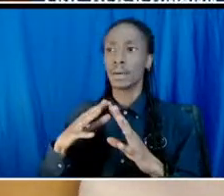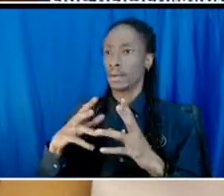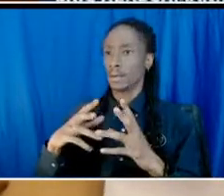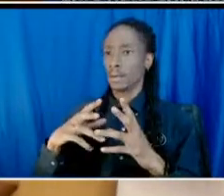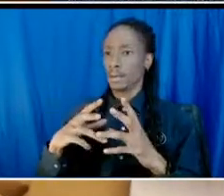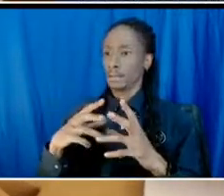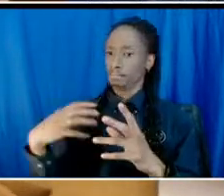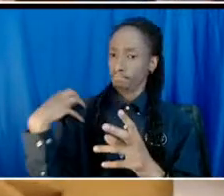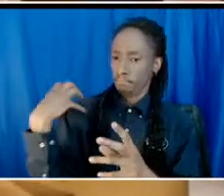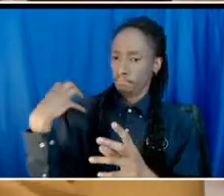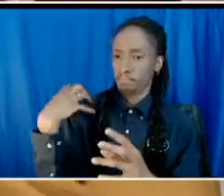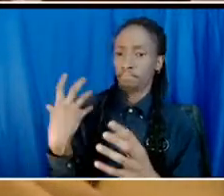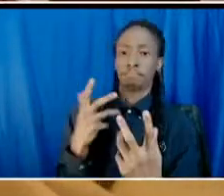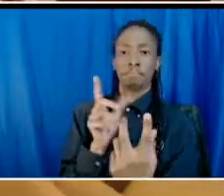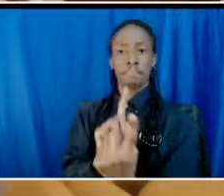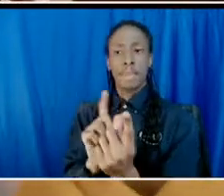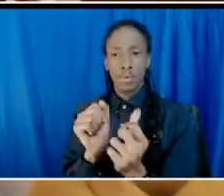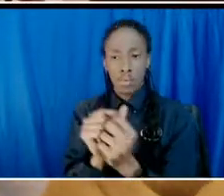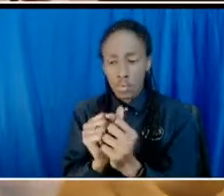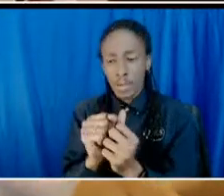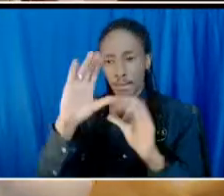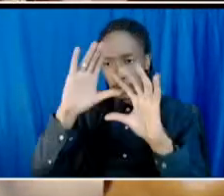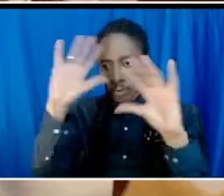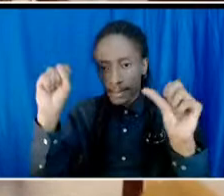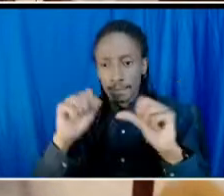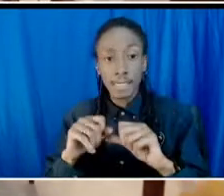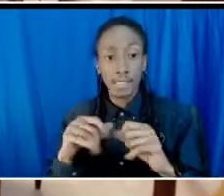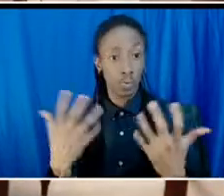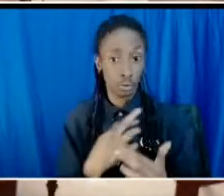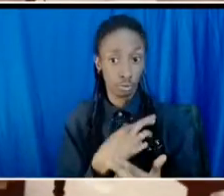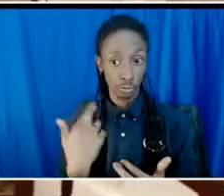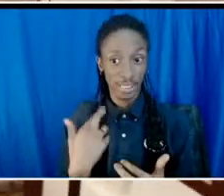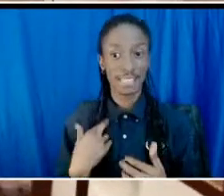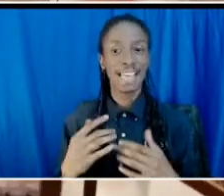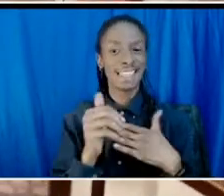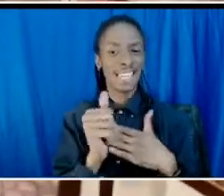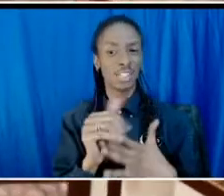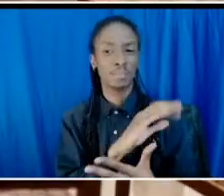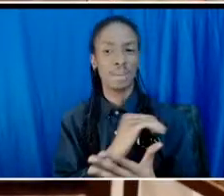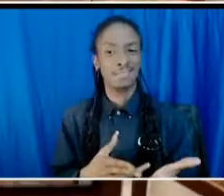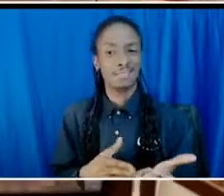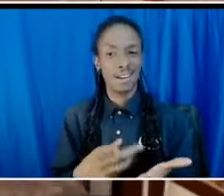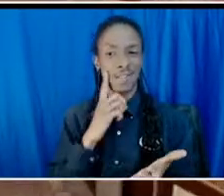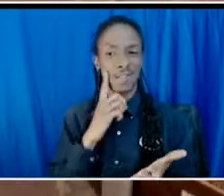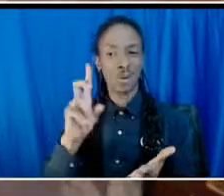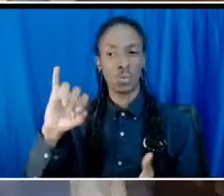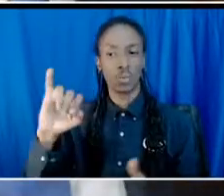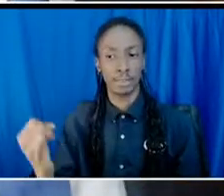At stake, the leadership and integrity of the Department of Justice.